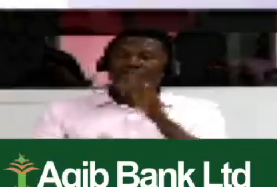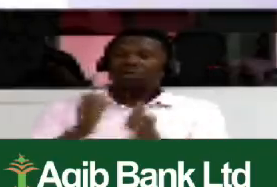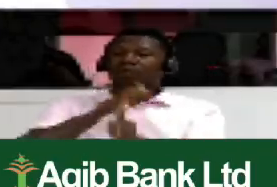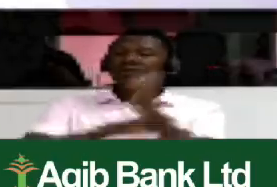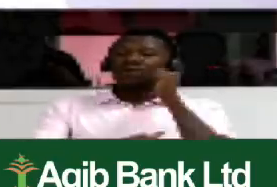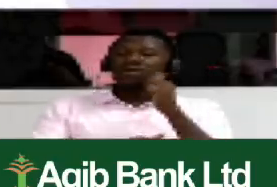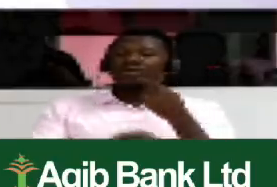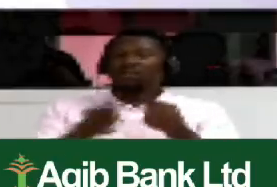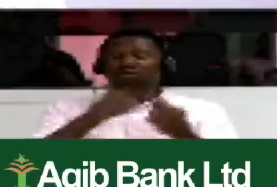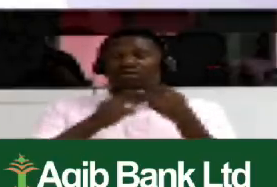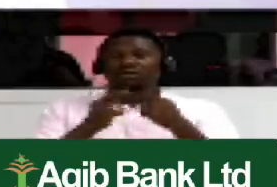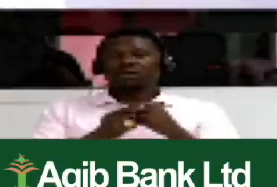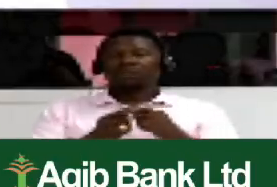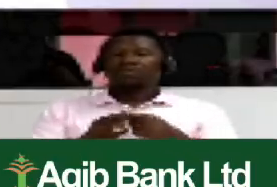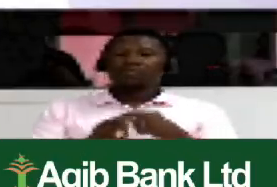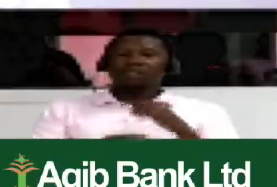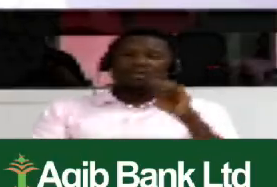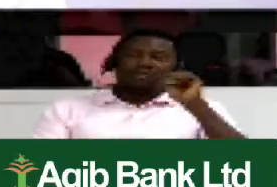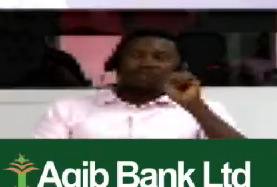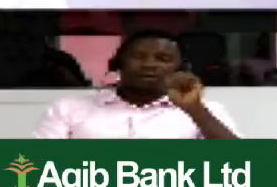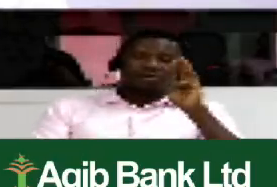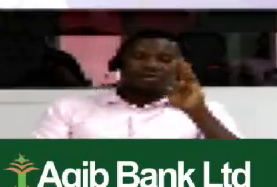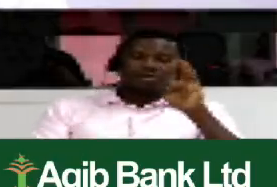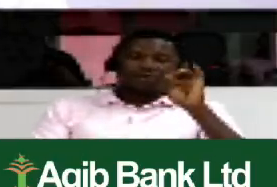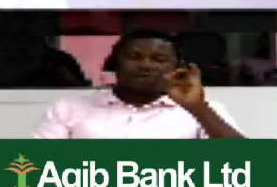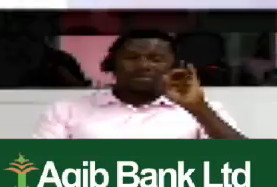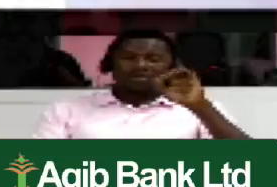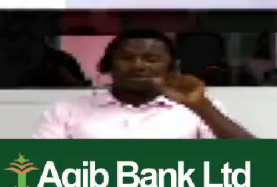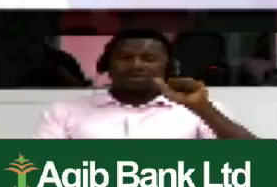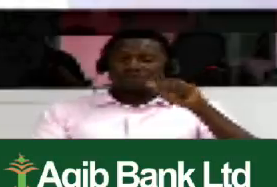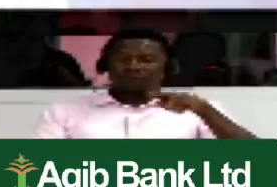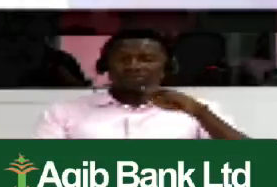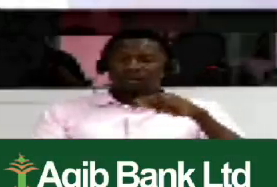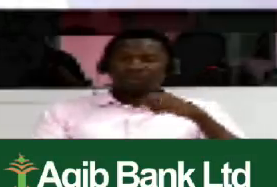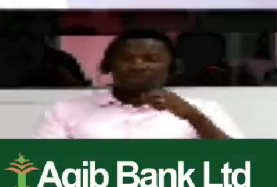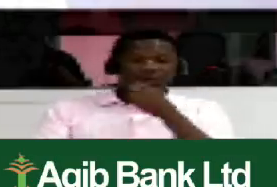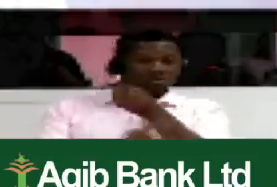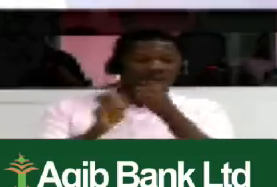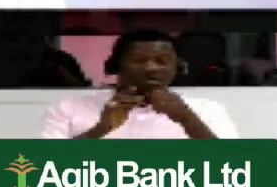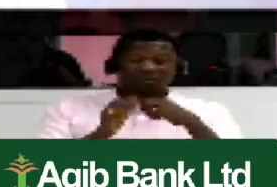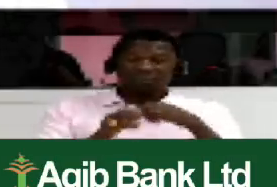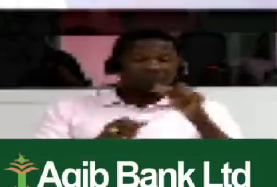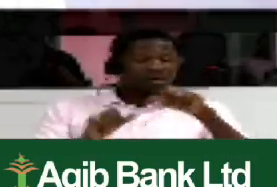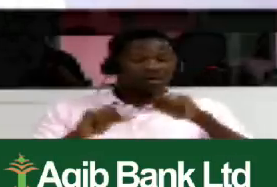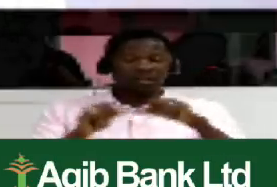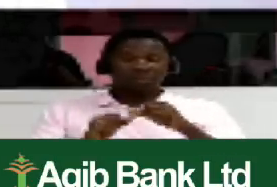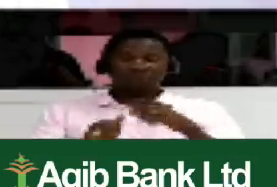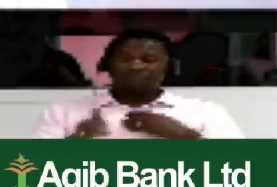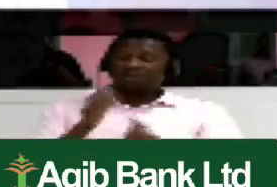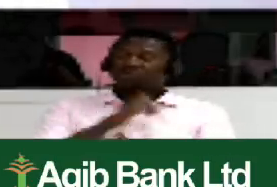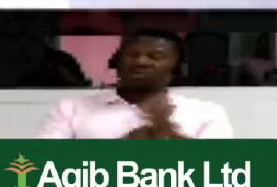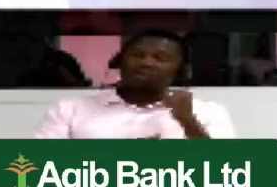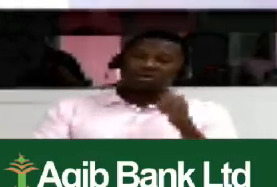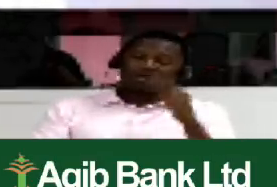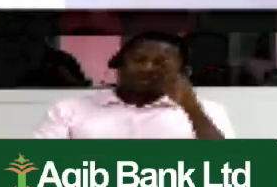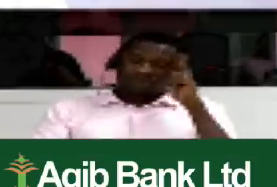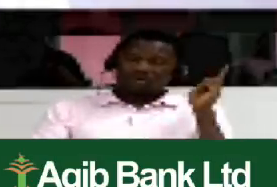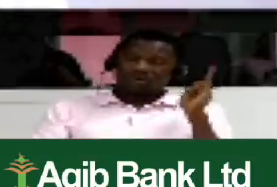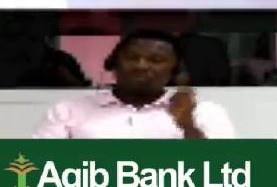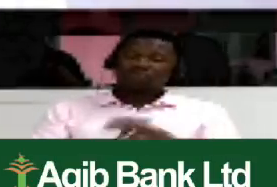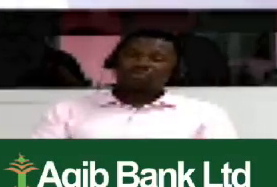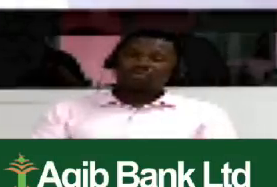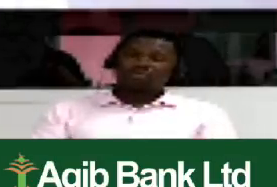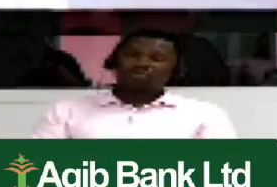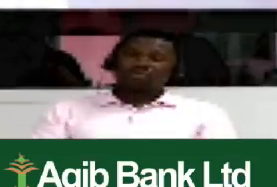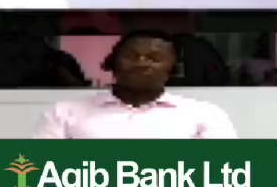say Ibrahim's condition has now worsened. He went back. On his way going back to the house, according